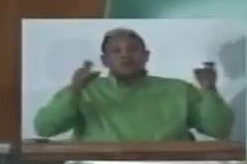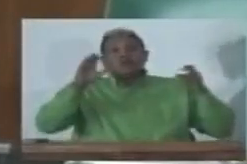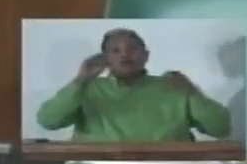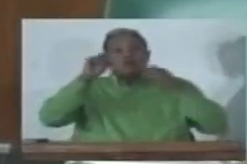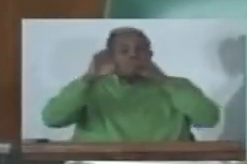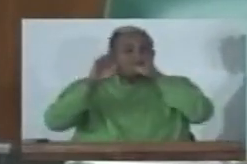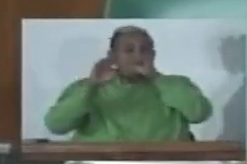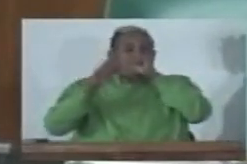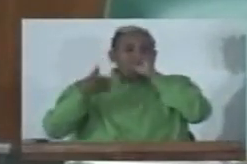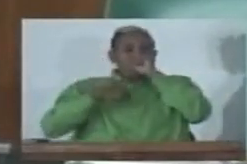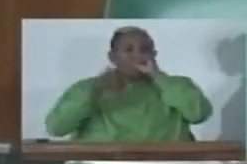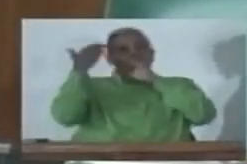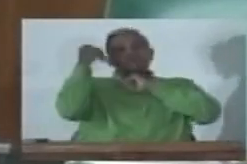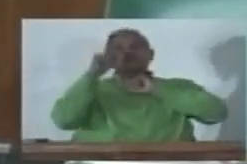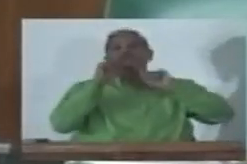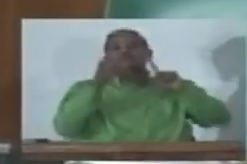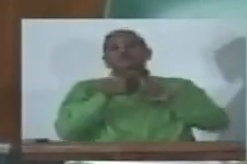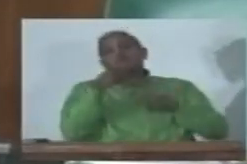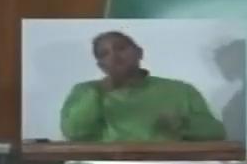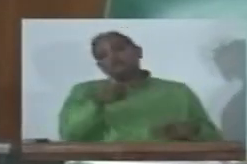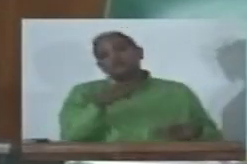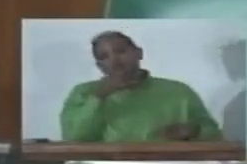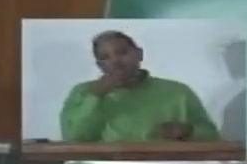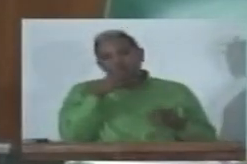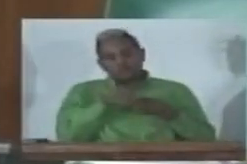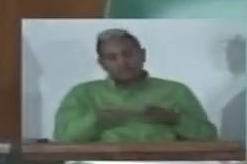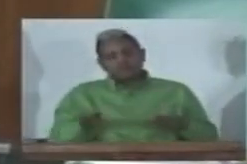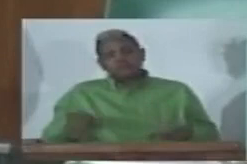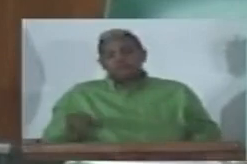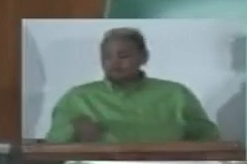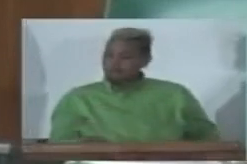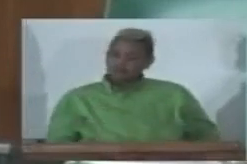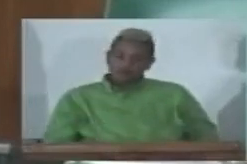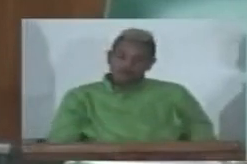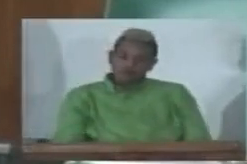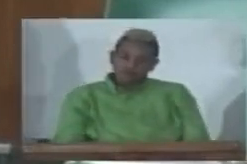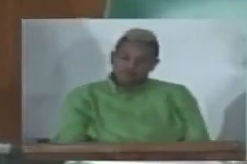expect report coming from you in this parliament.